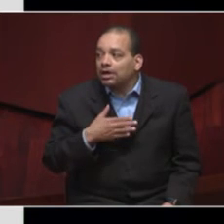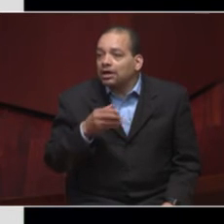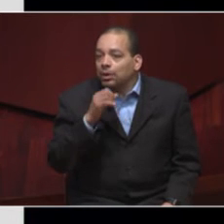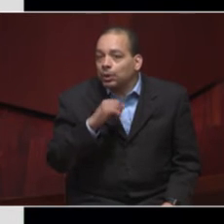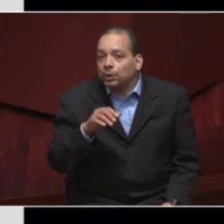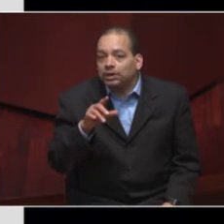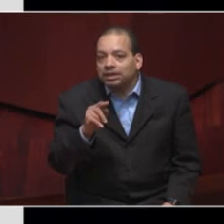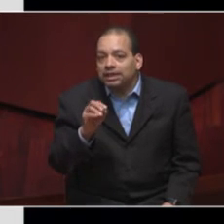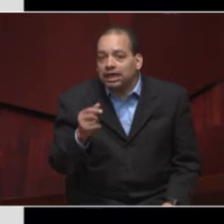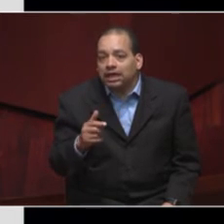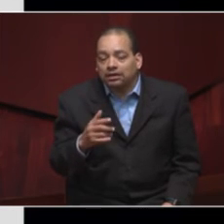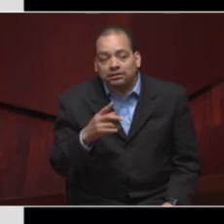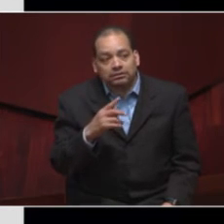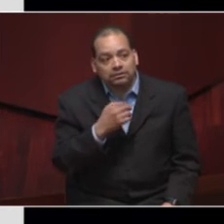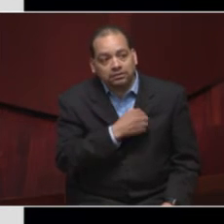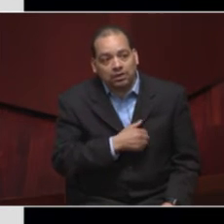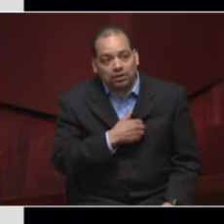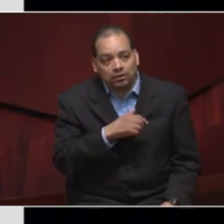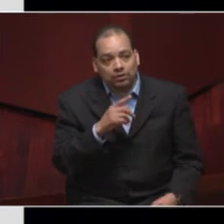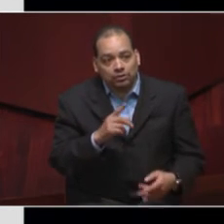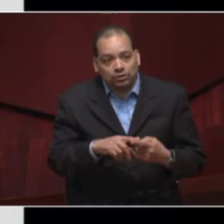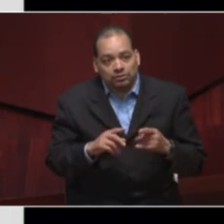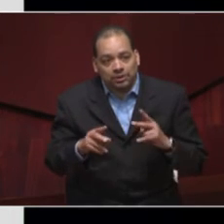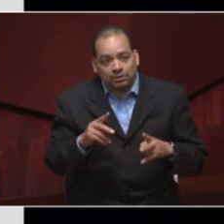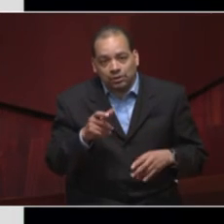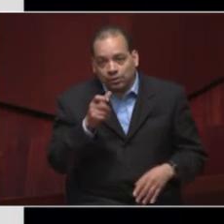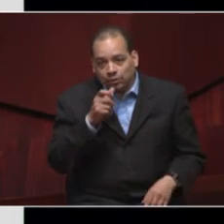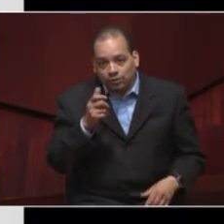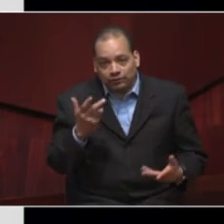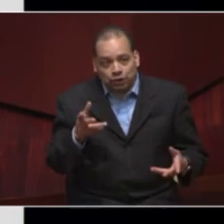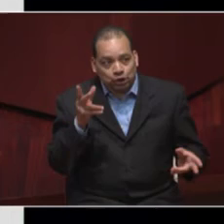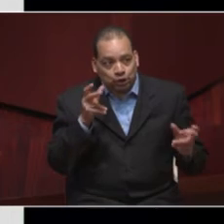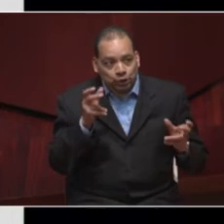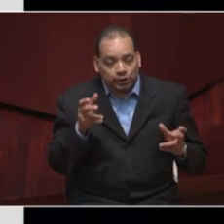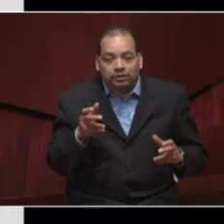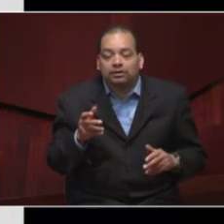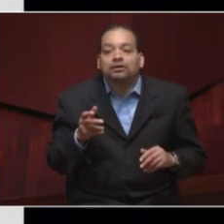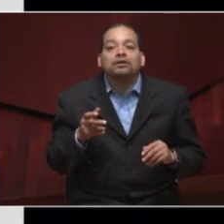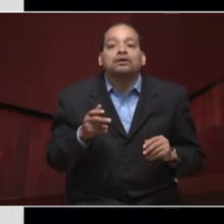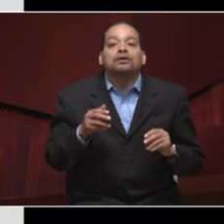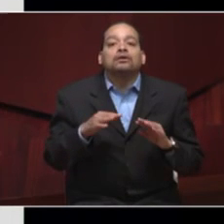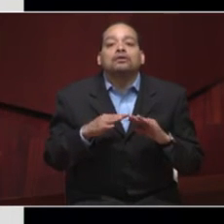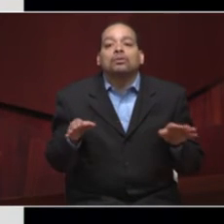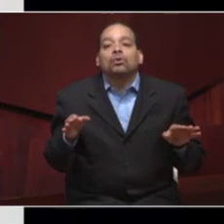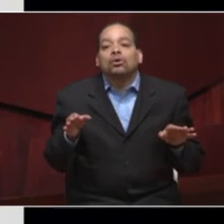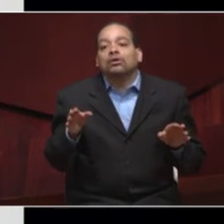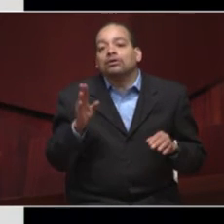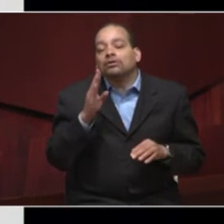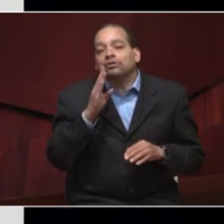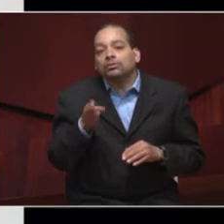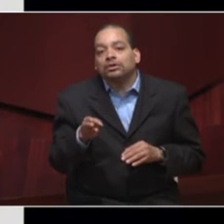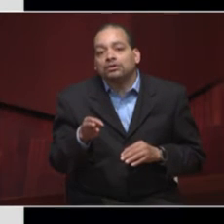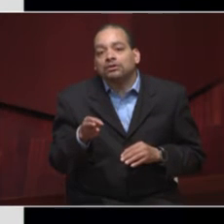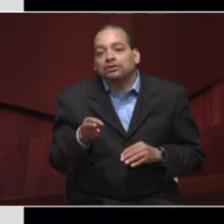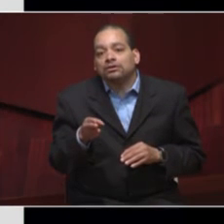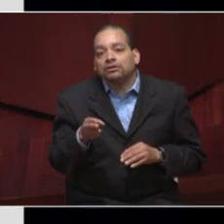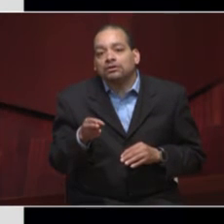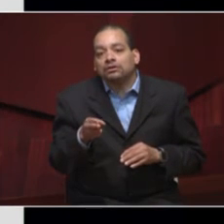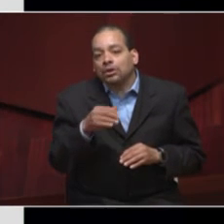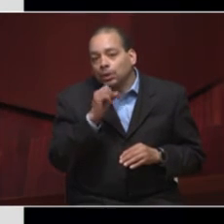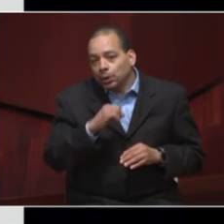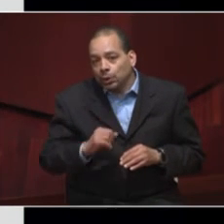tagline, apologies to those that have heard this for the umpteenth time, but no longer will you have to haul out your